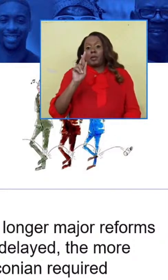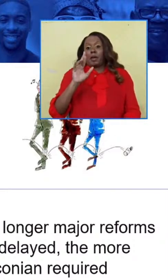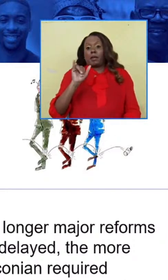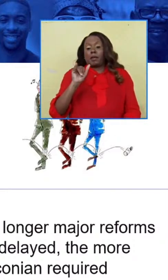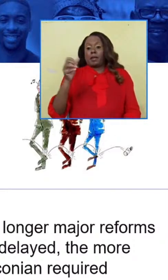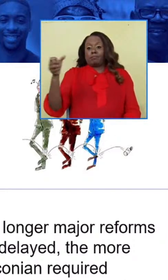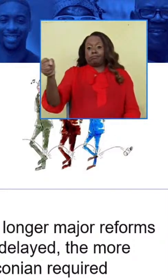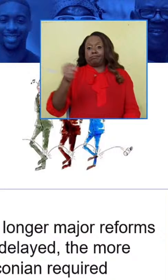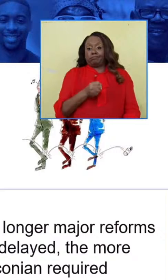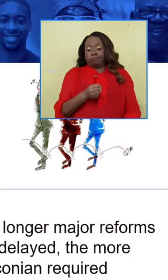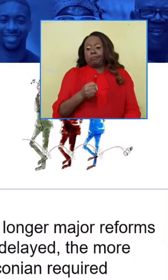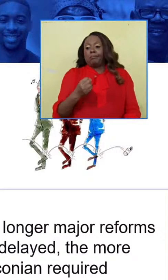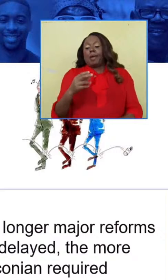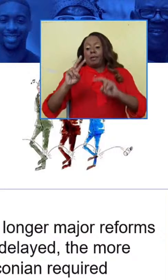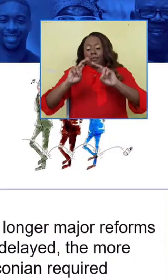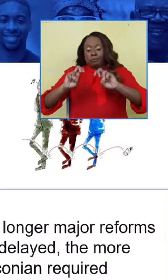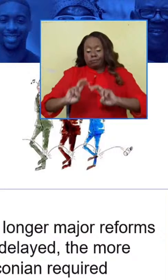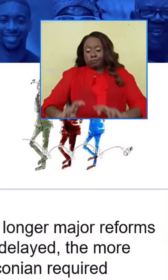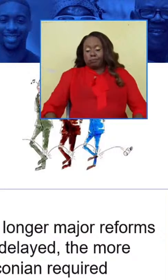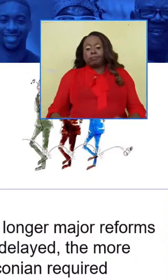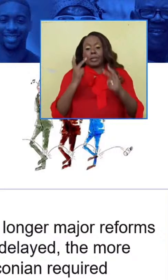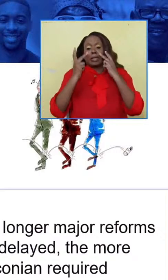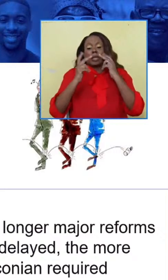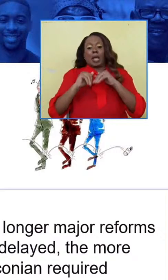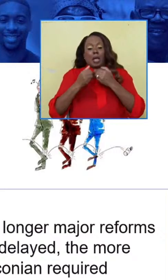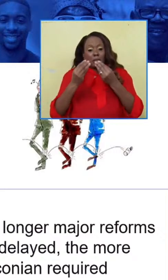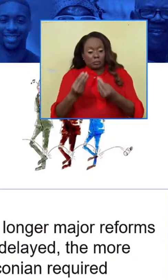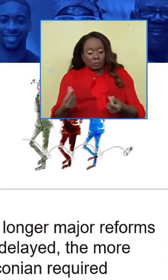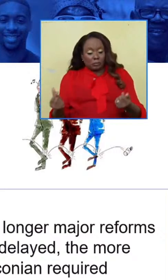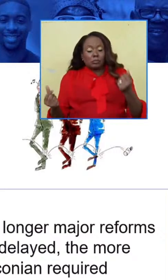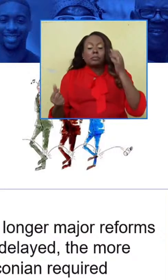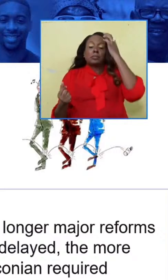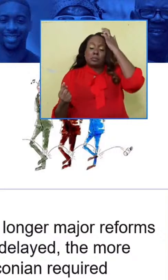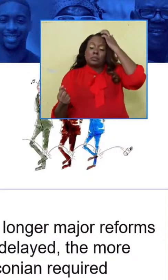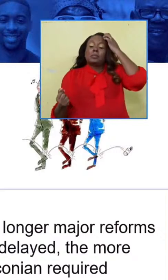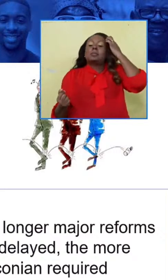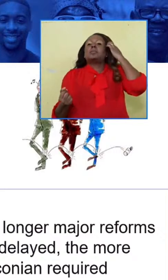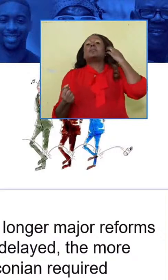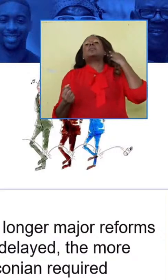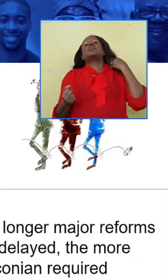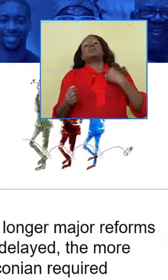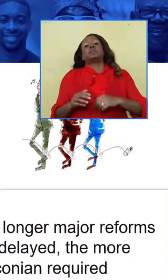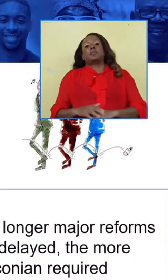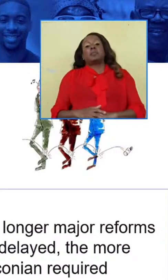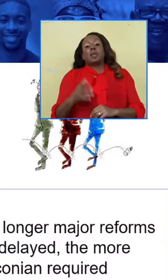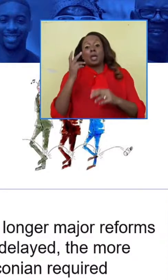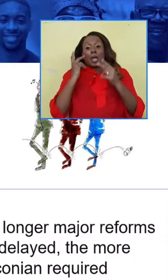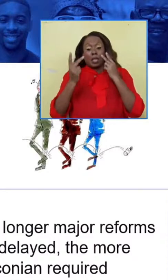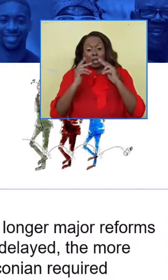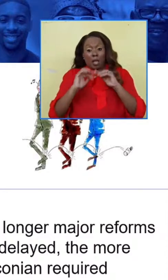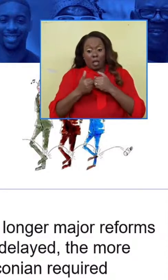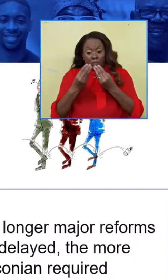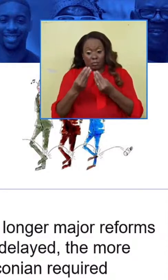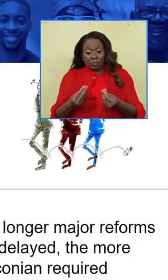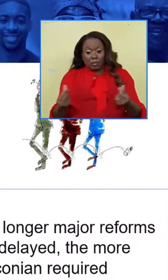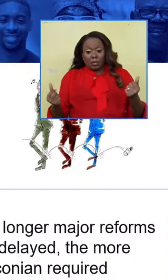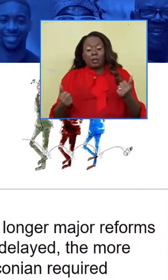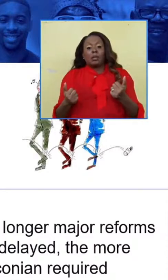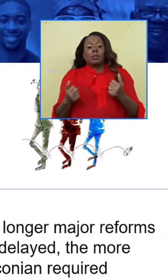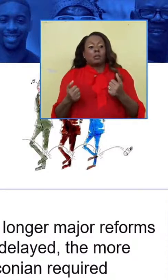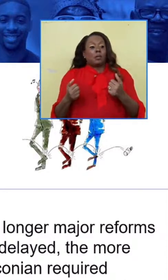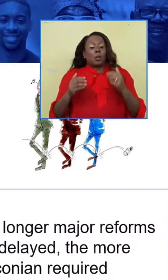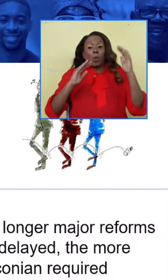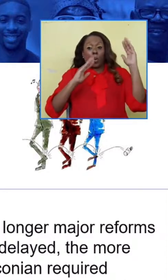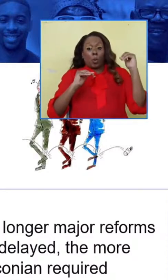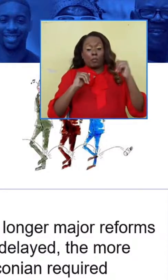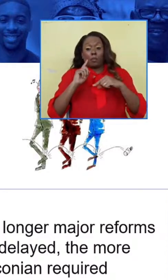no requirement for the government to act upon those results or recommendations. And so hopefully when we have completed